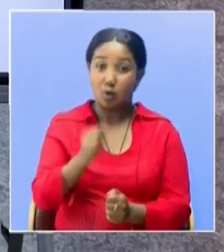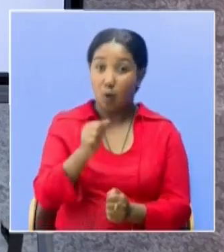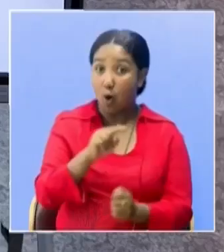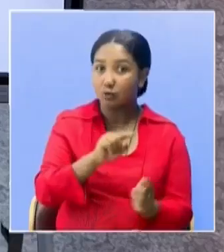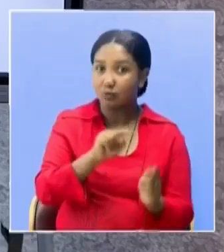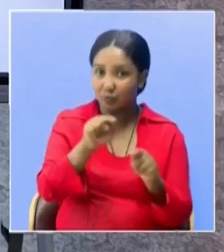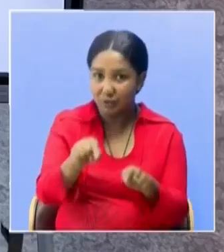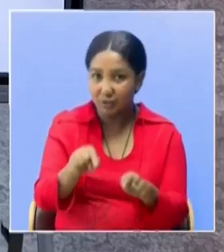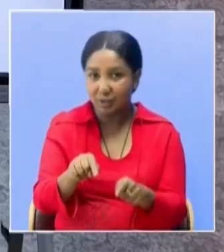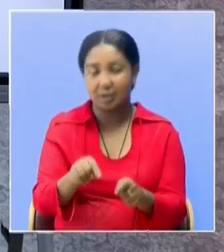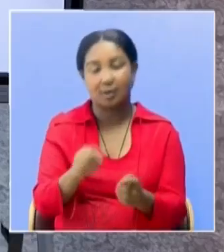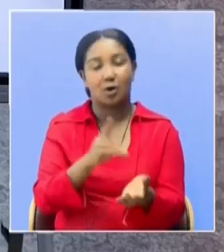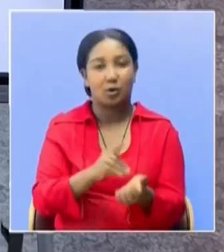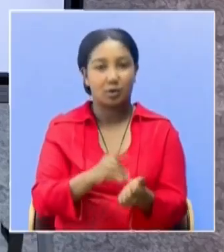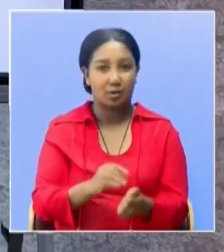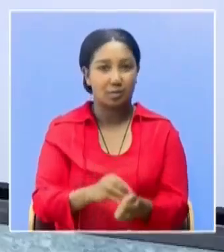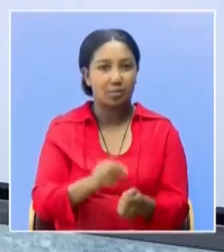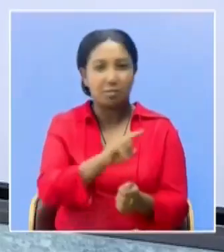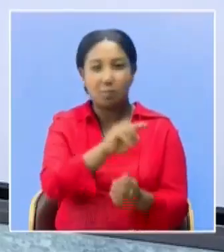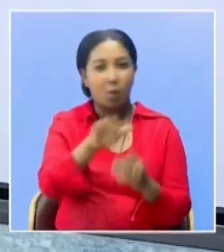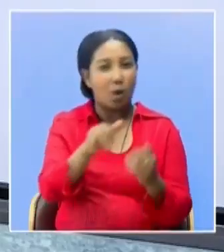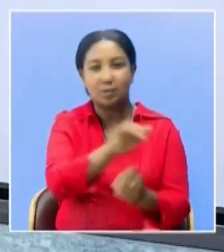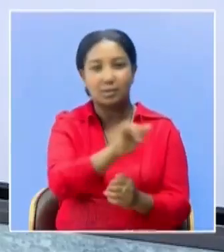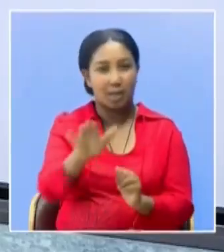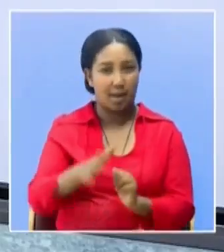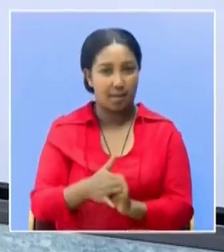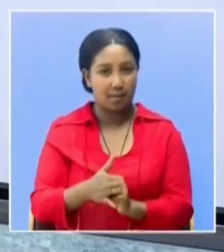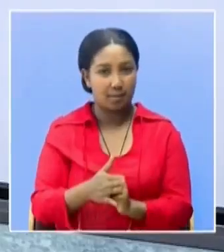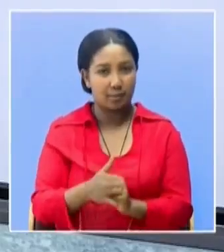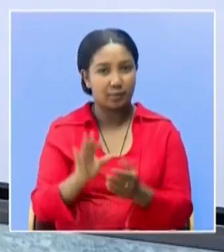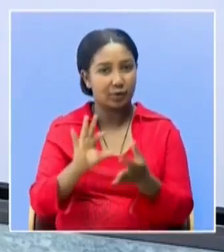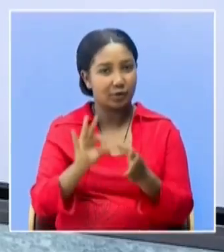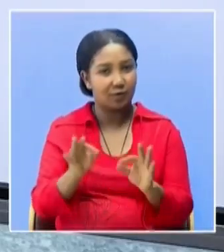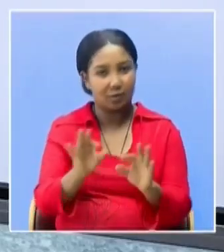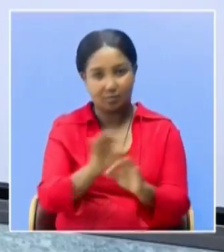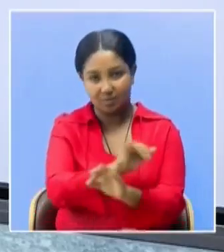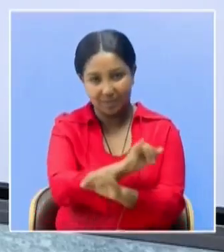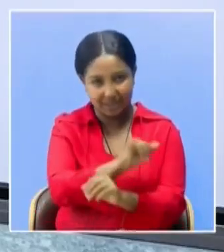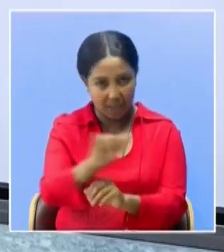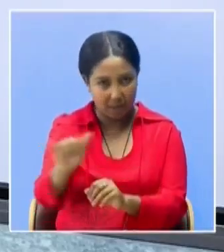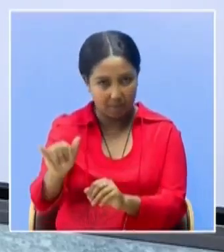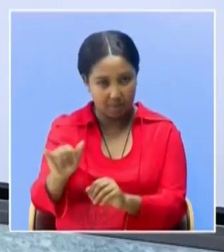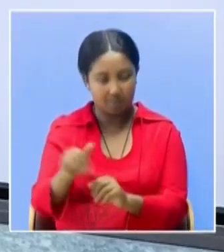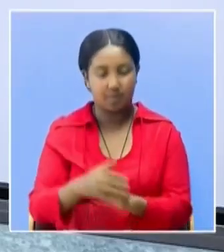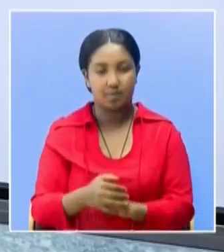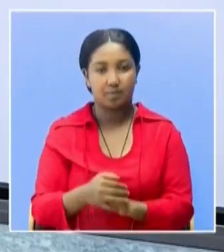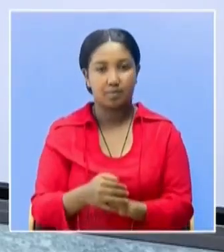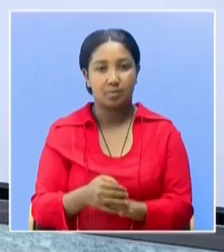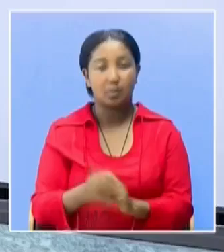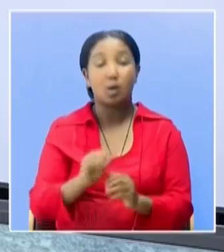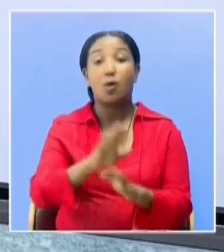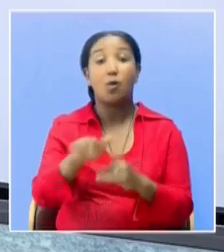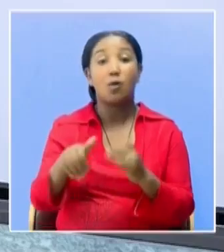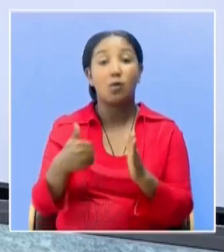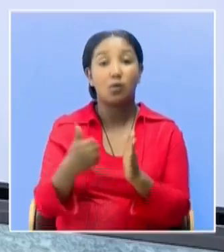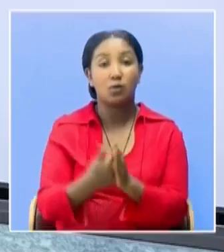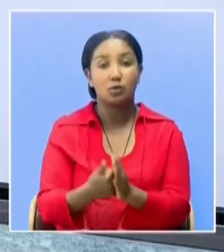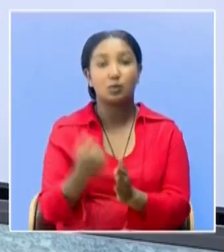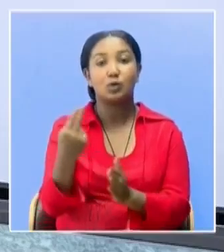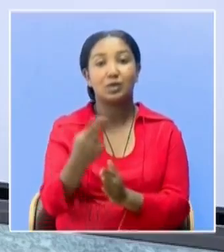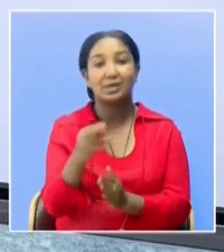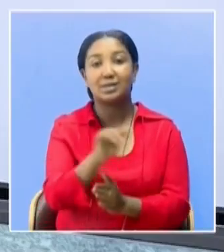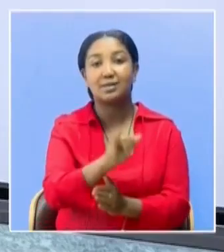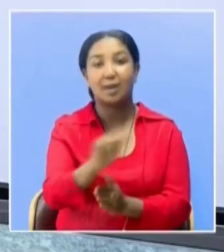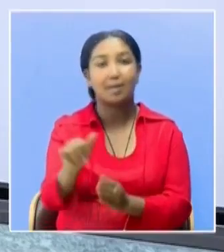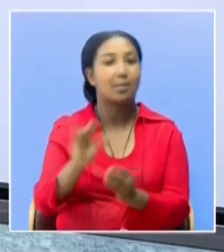have to see a doctor. They are all the same with no meaning of change. They are all using in the